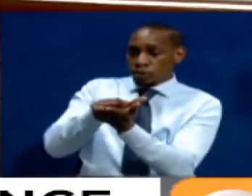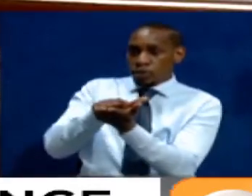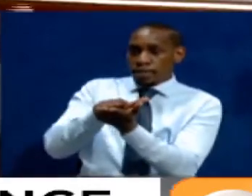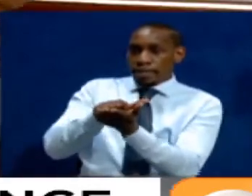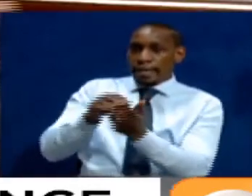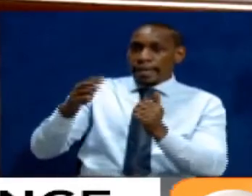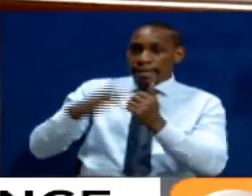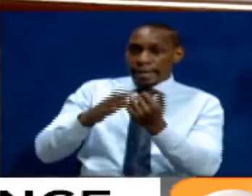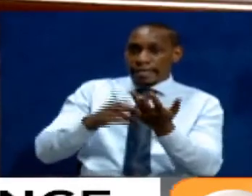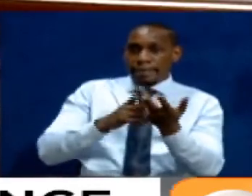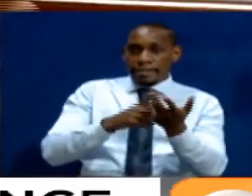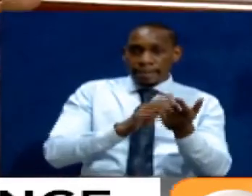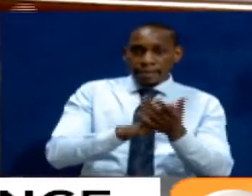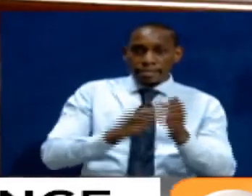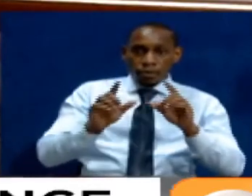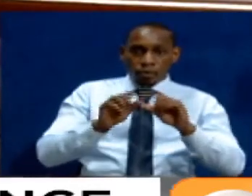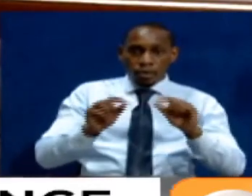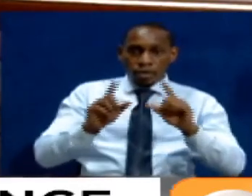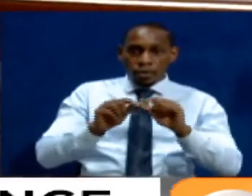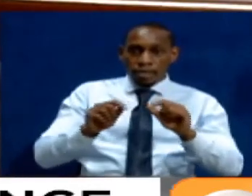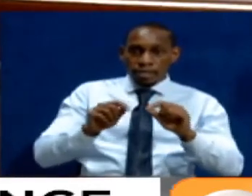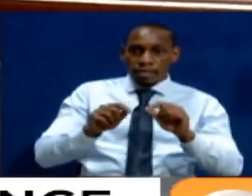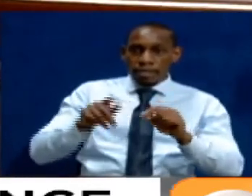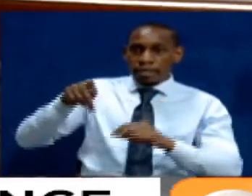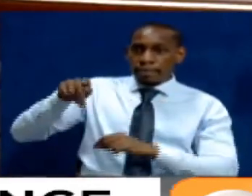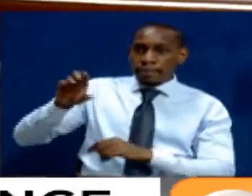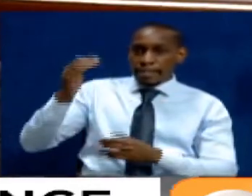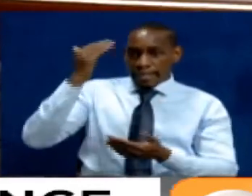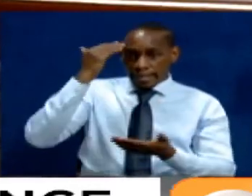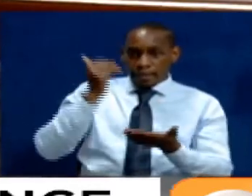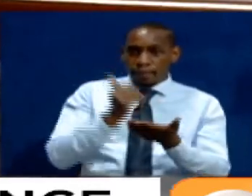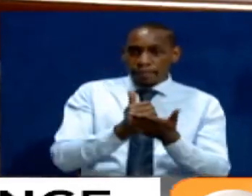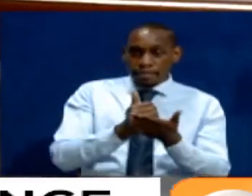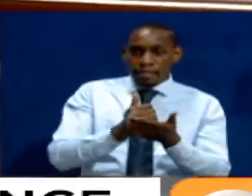and there are 9 of them according to the old provincial headquarters,